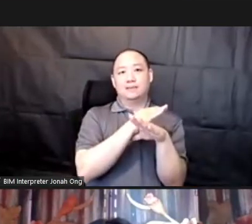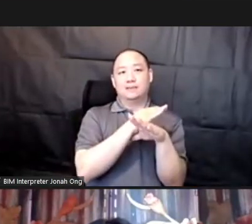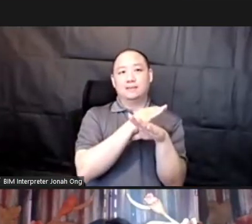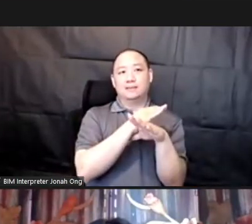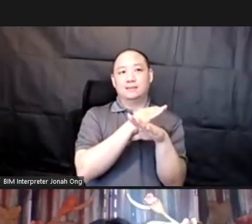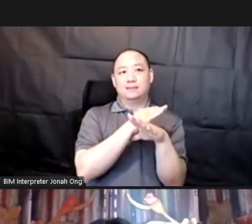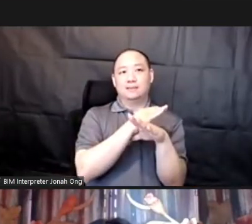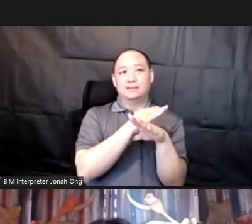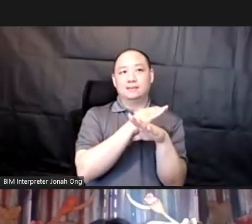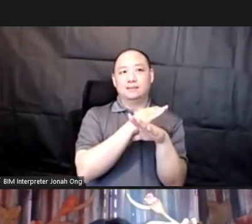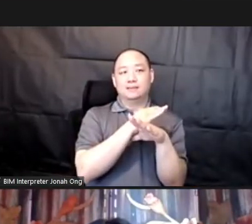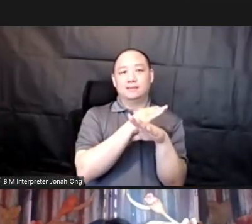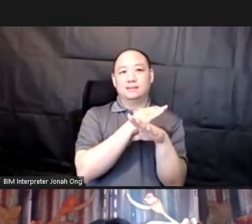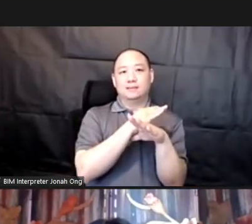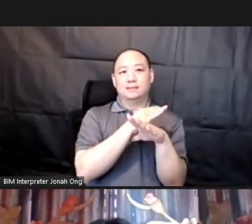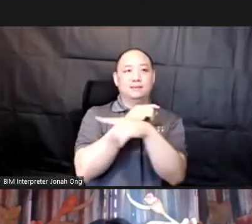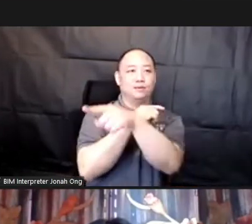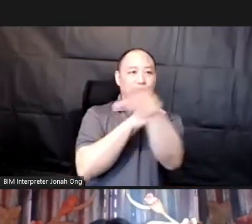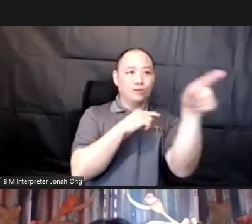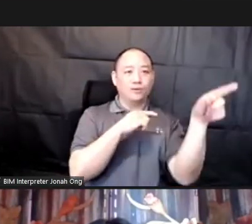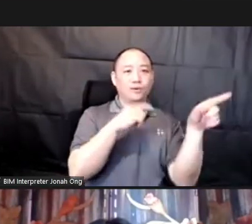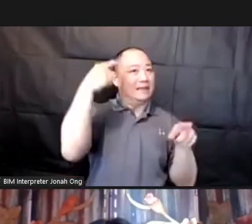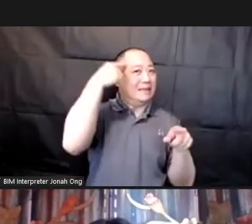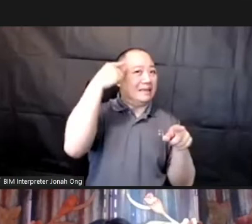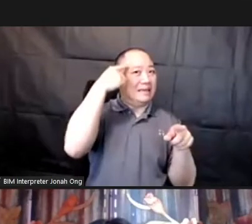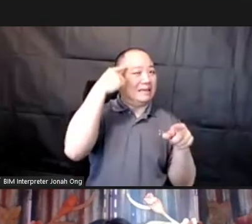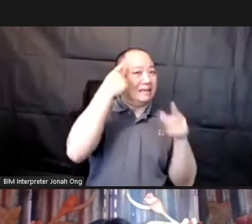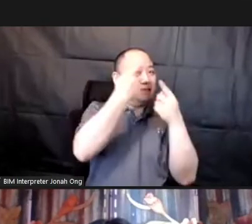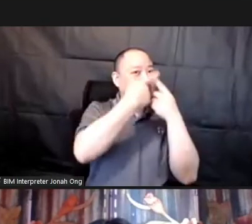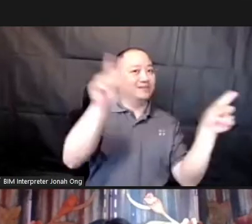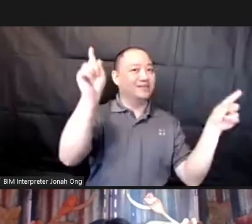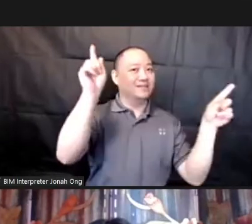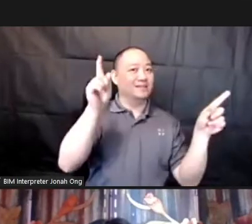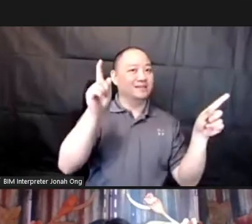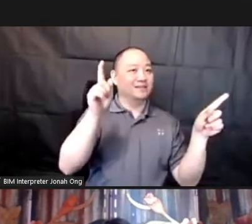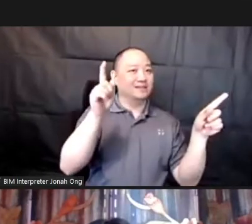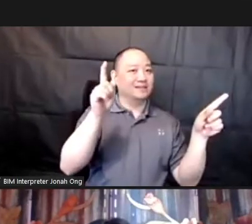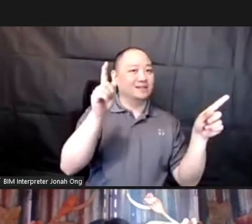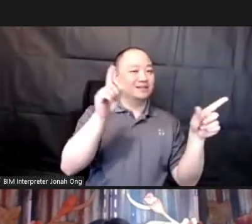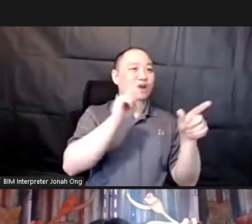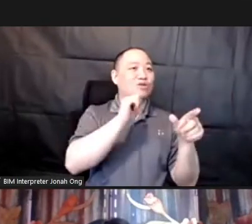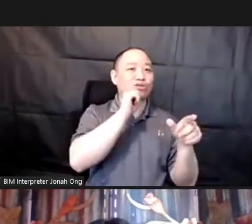word differently able, or I can say kelainan upaya, because